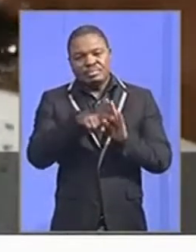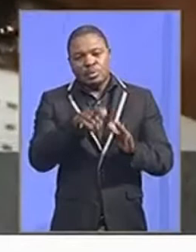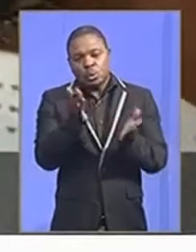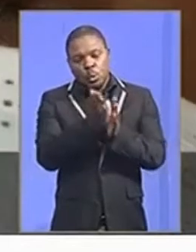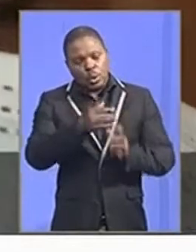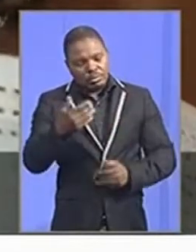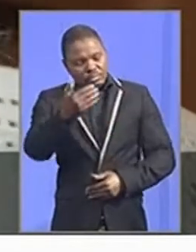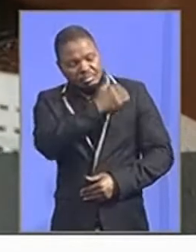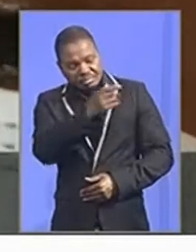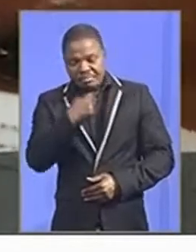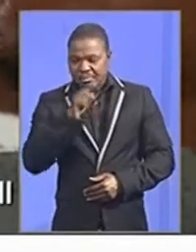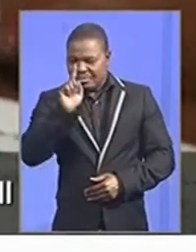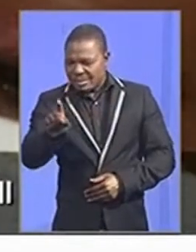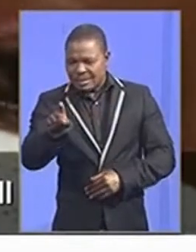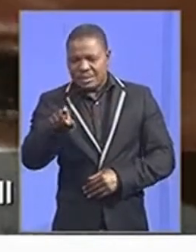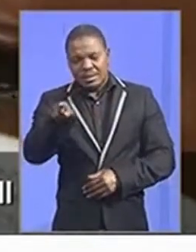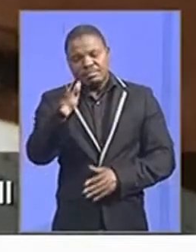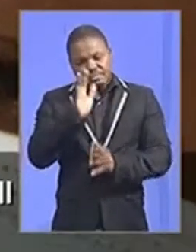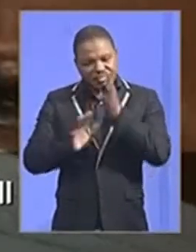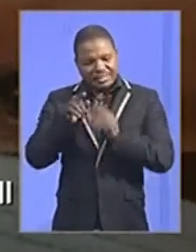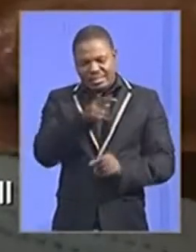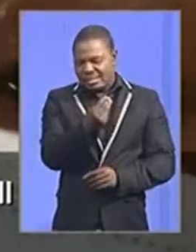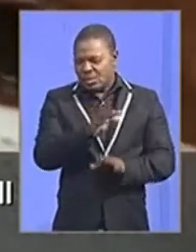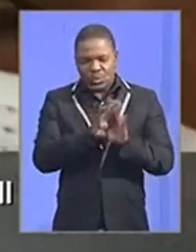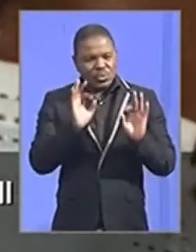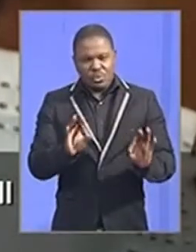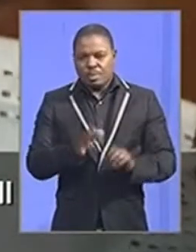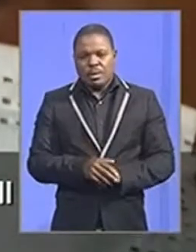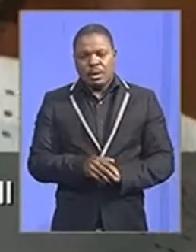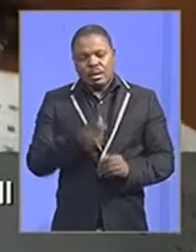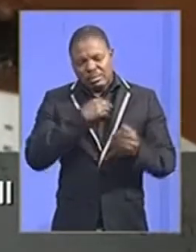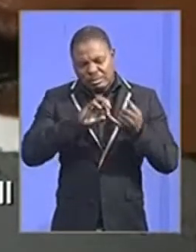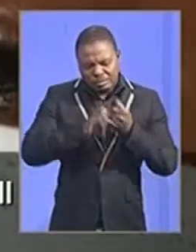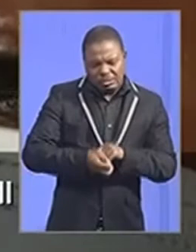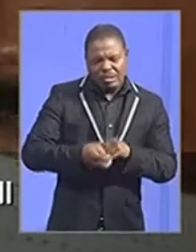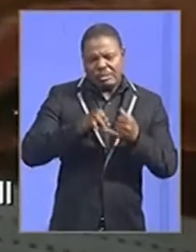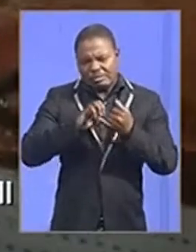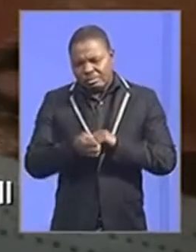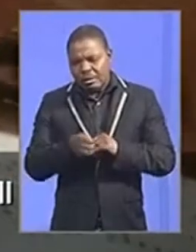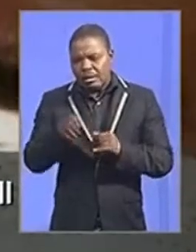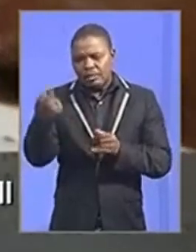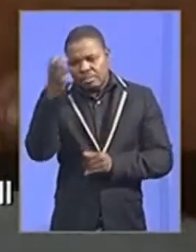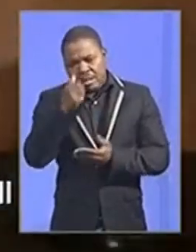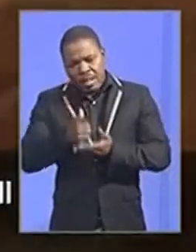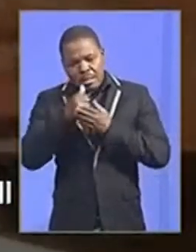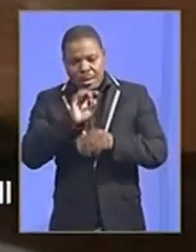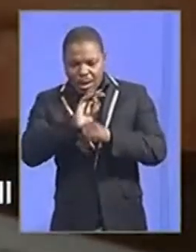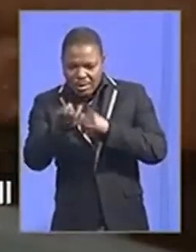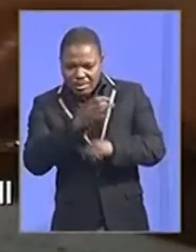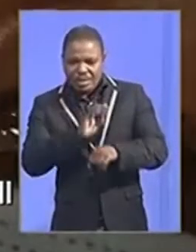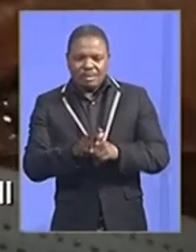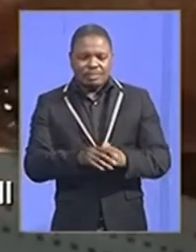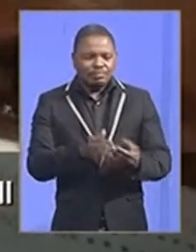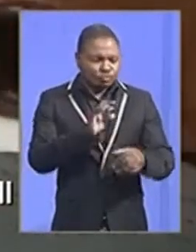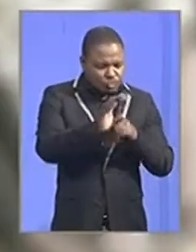right. Then ka izama ba mpatlela counseling for yena, but still ha so